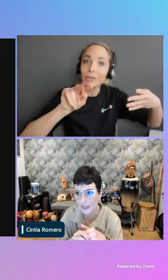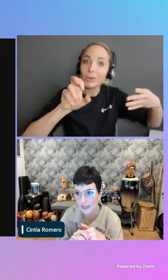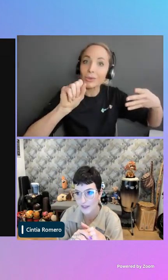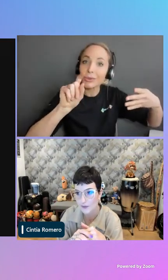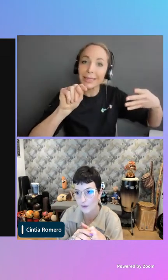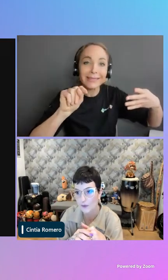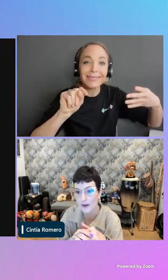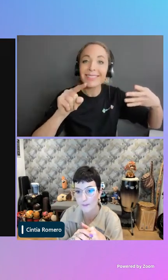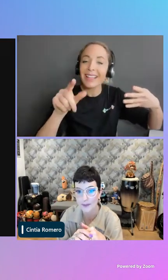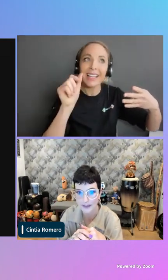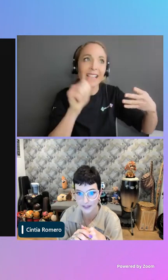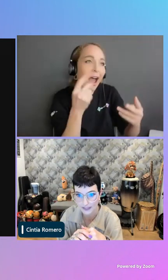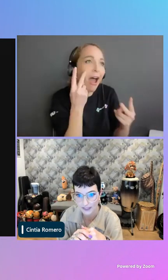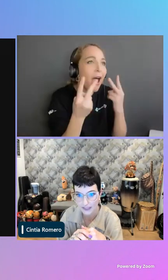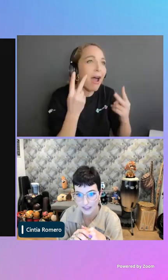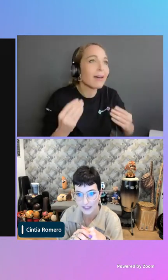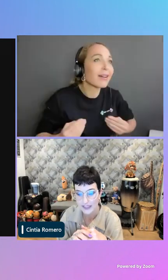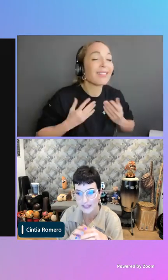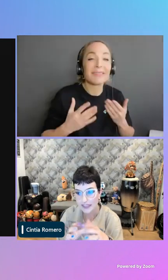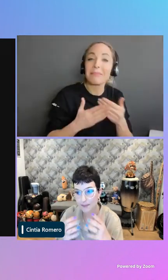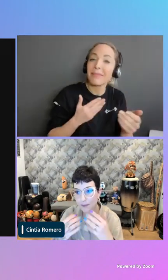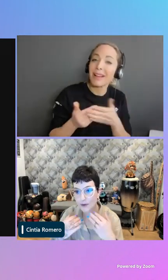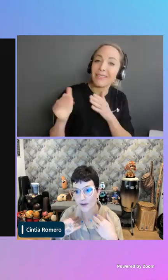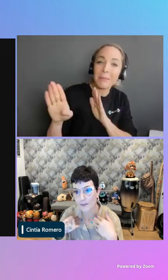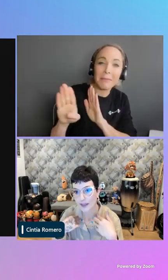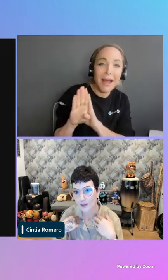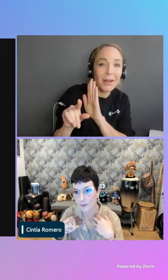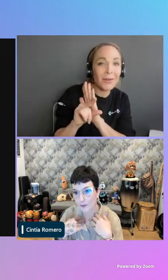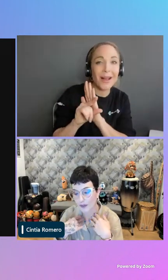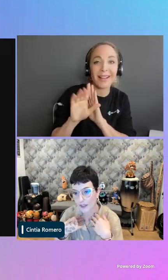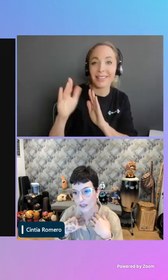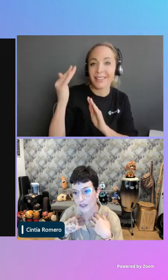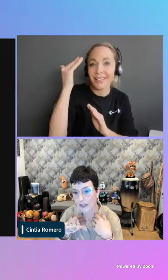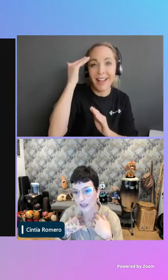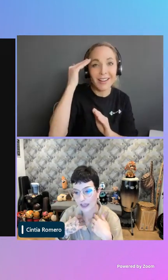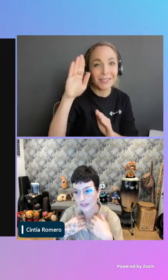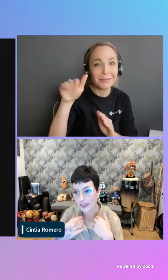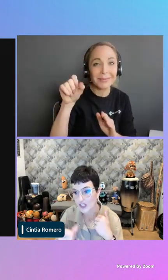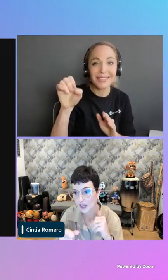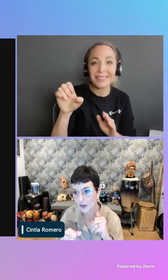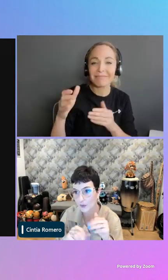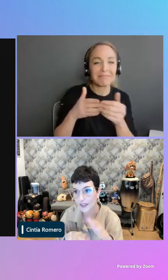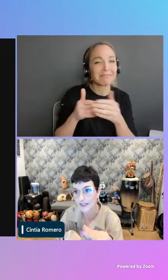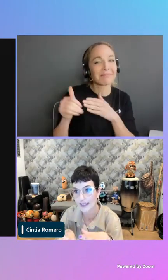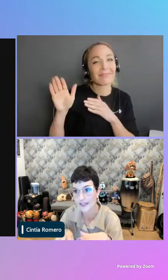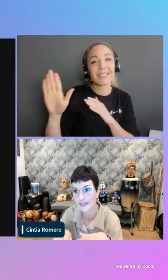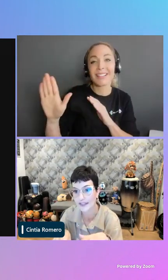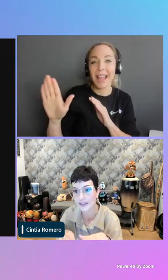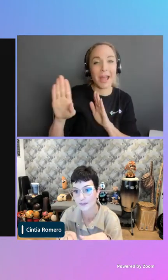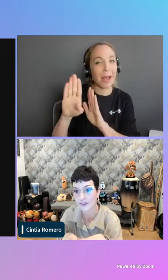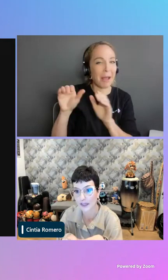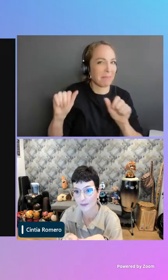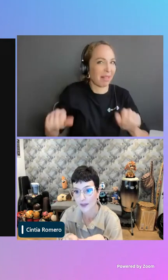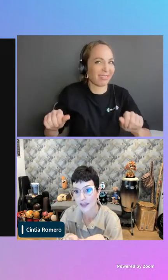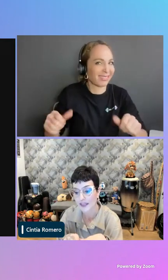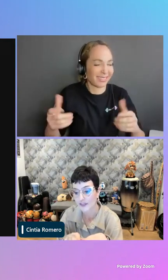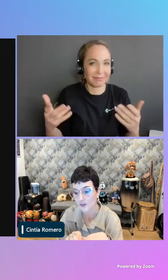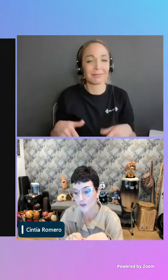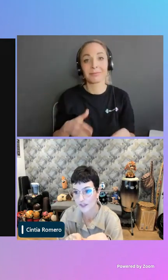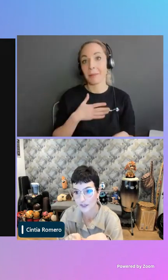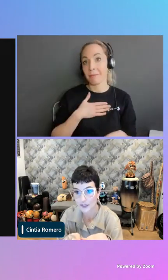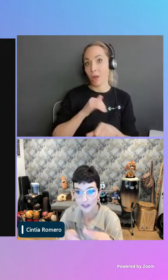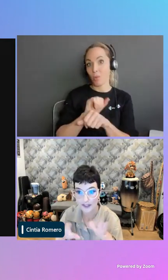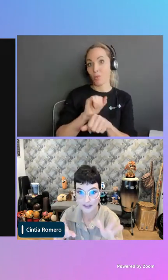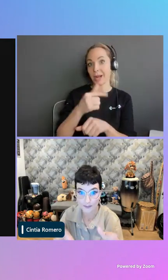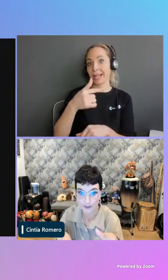knowledge base, or ability. Since part of my work at Gestalt on the design system team is